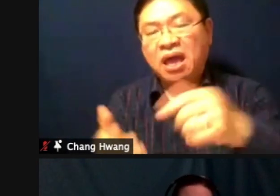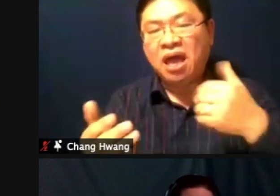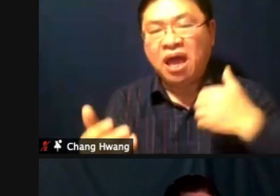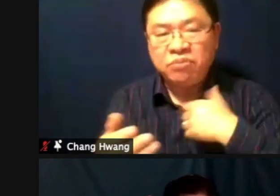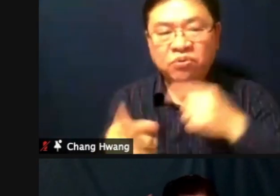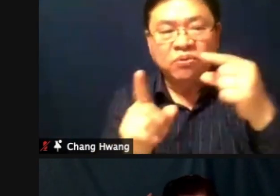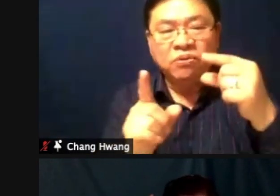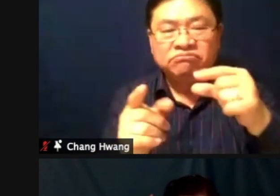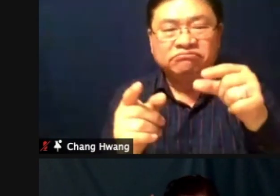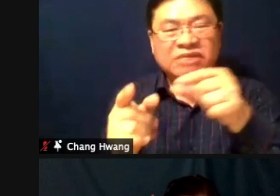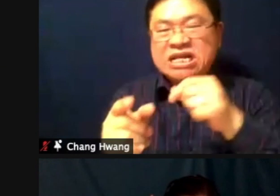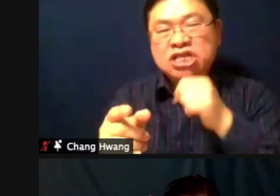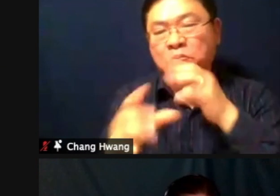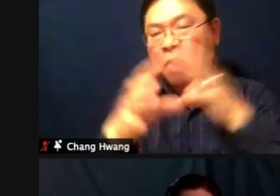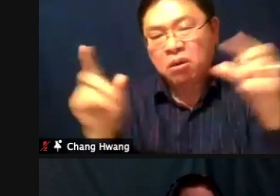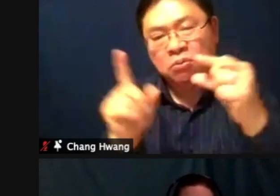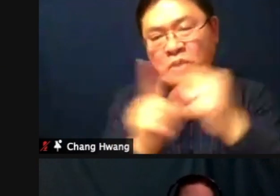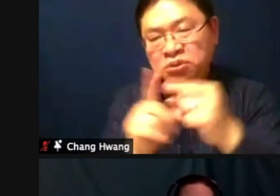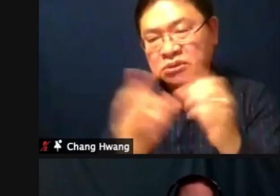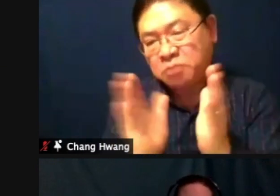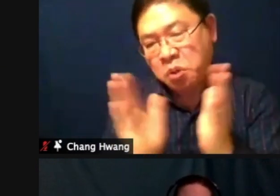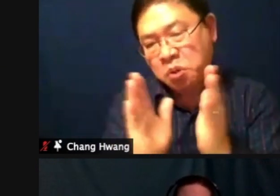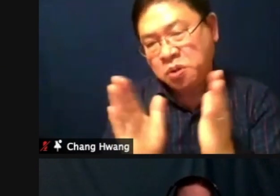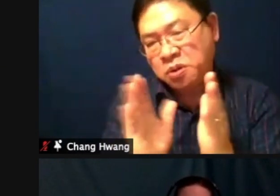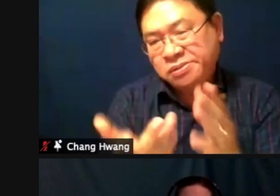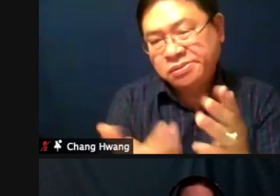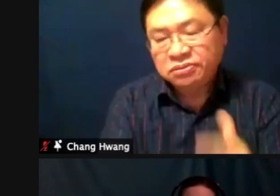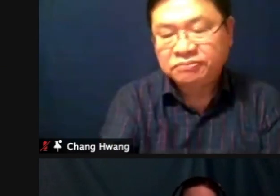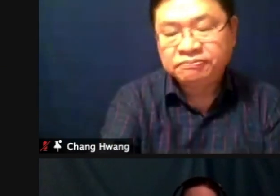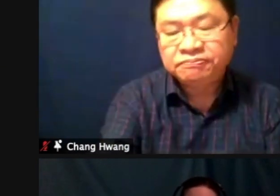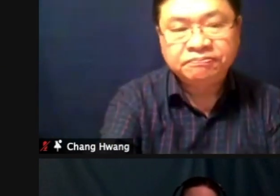So the whole paragraph describing the sign,